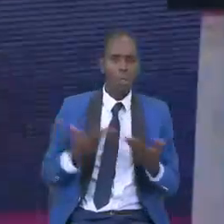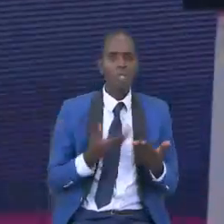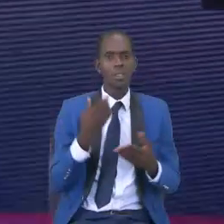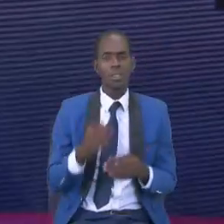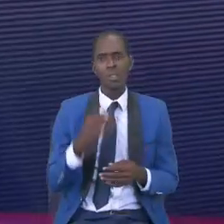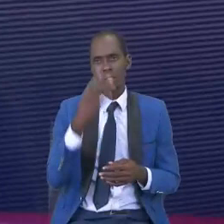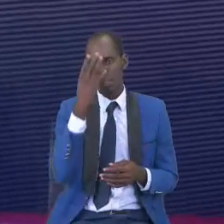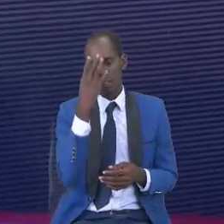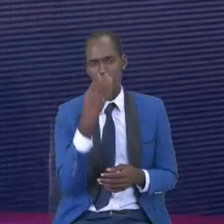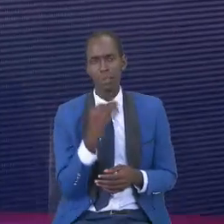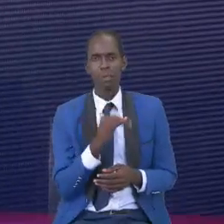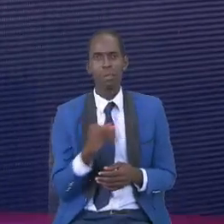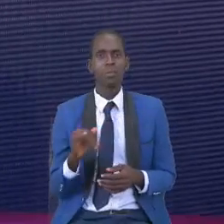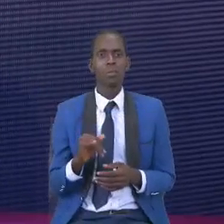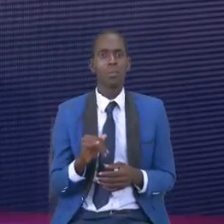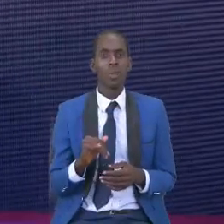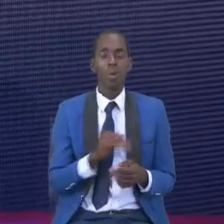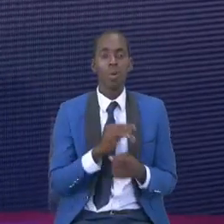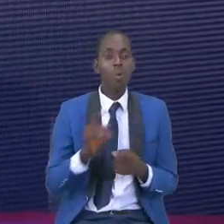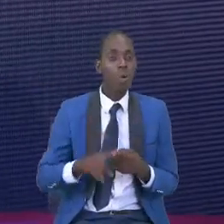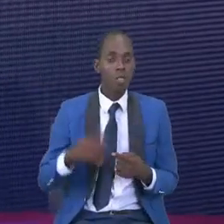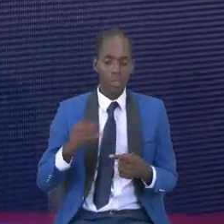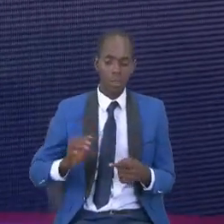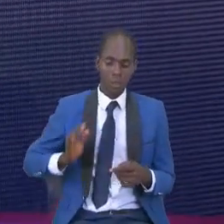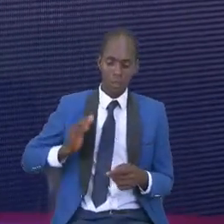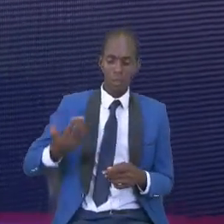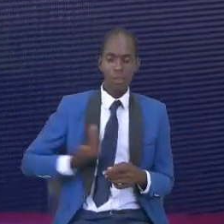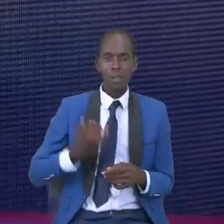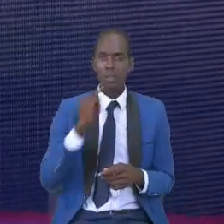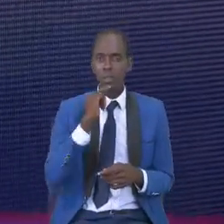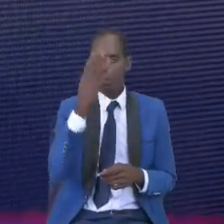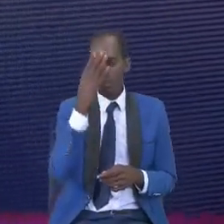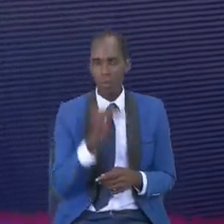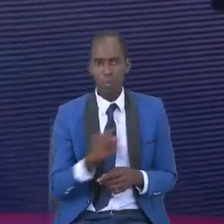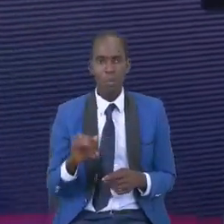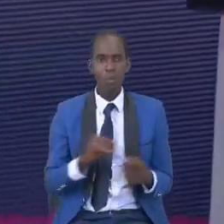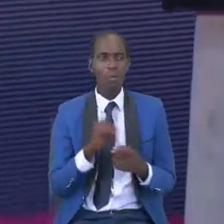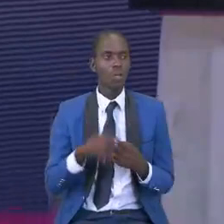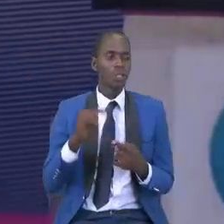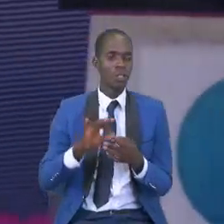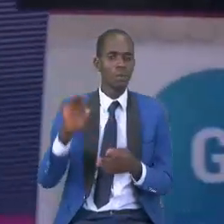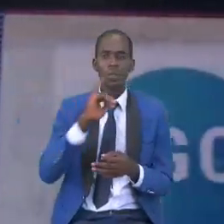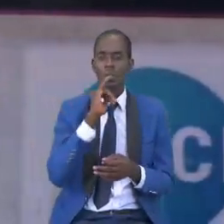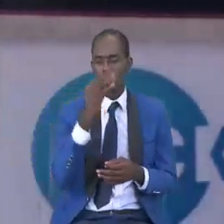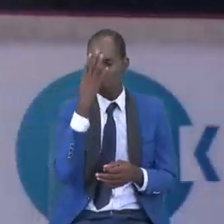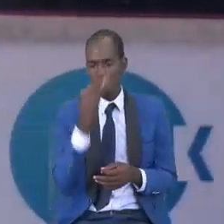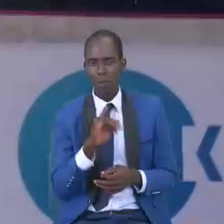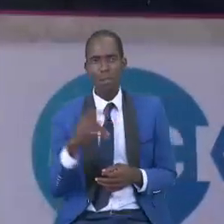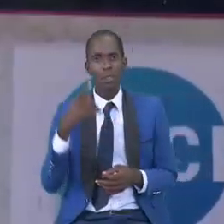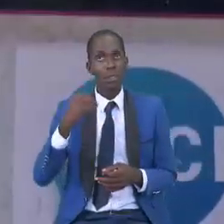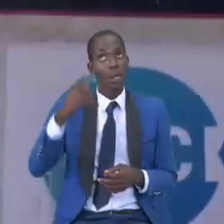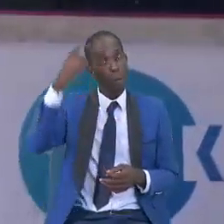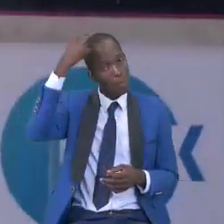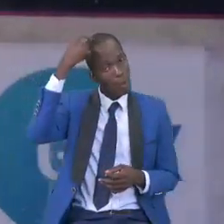soul is sleeping and when the spirit is sleeping, the brain will be asleep, and that is a